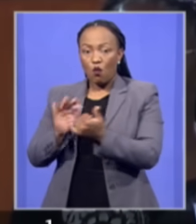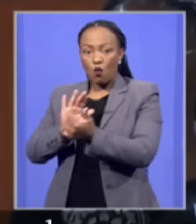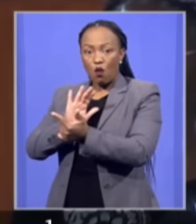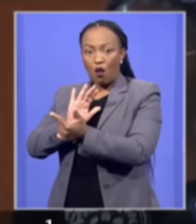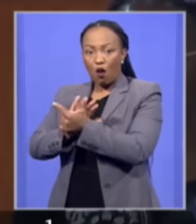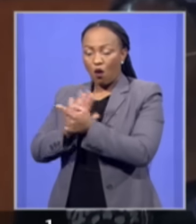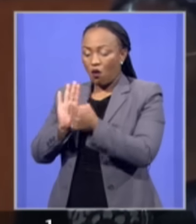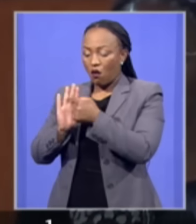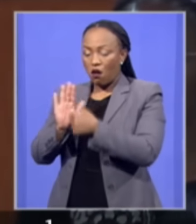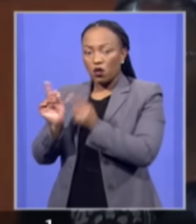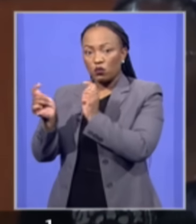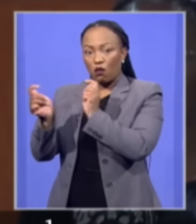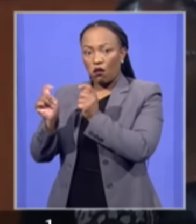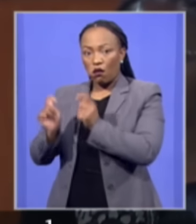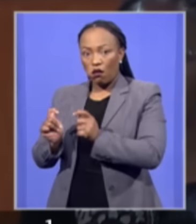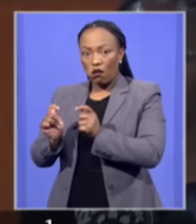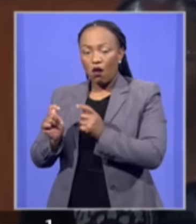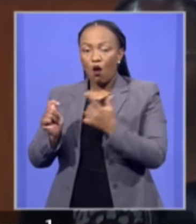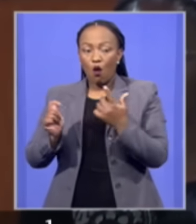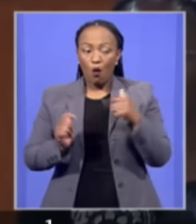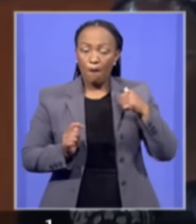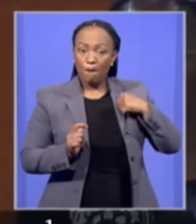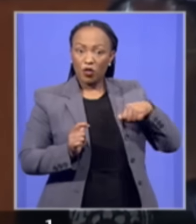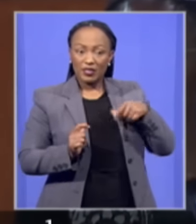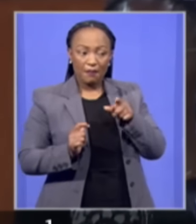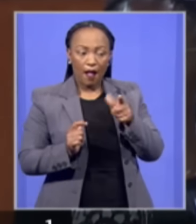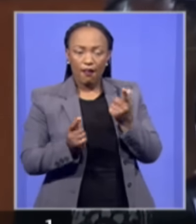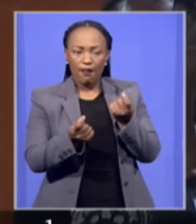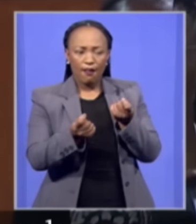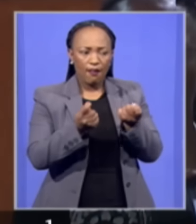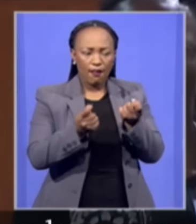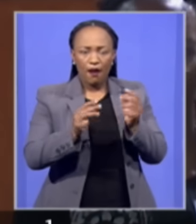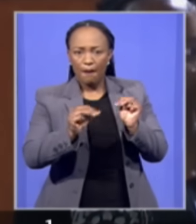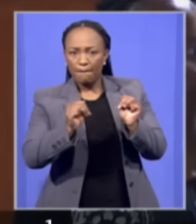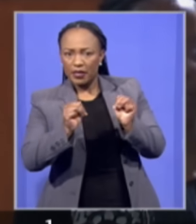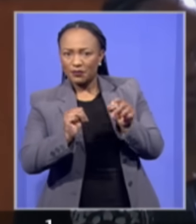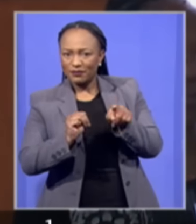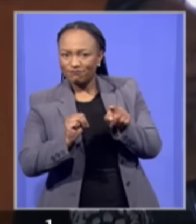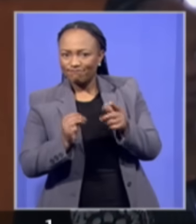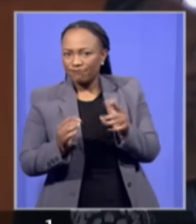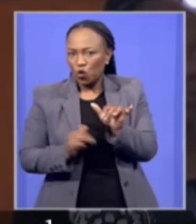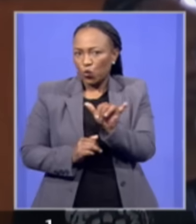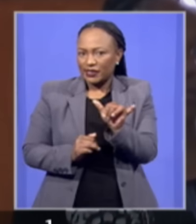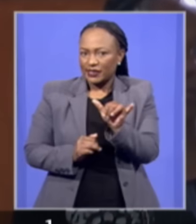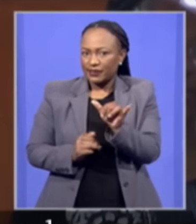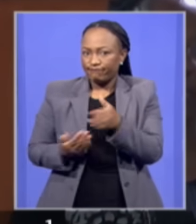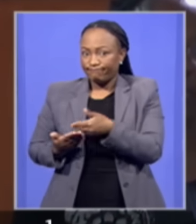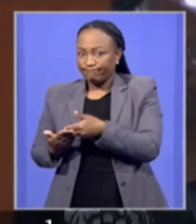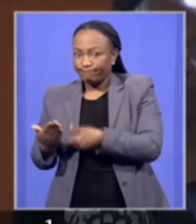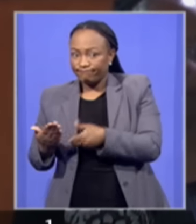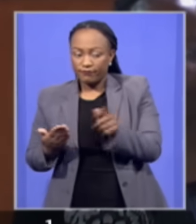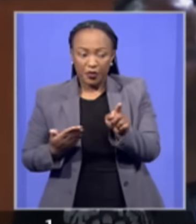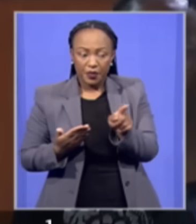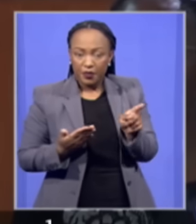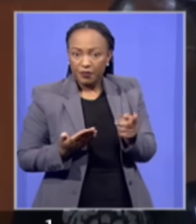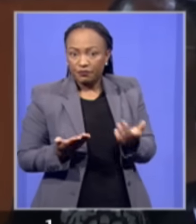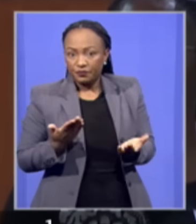the management of the other municipalities? So with that said, I wanted to just make a couple of